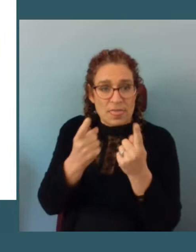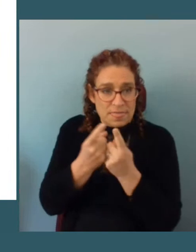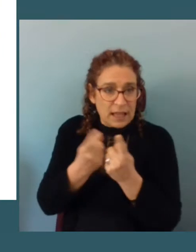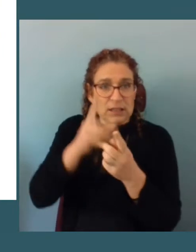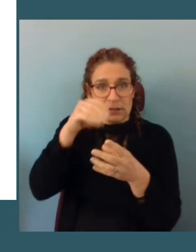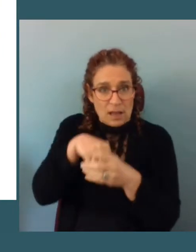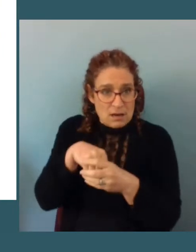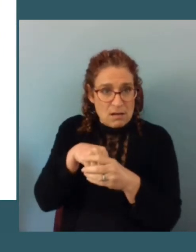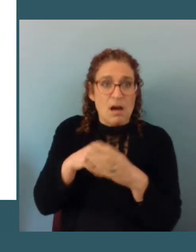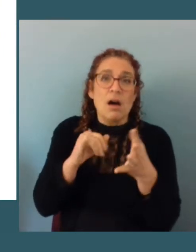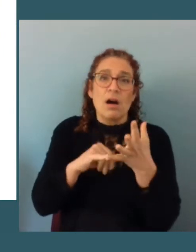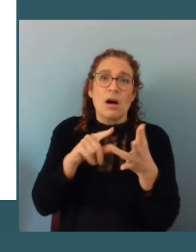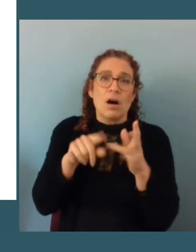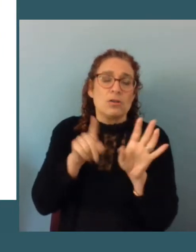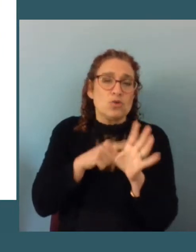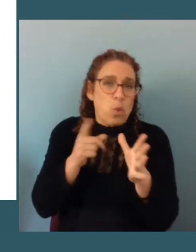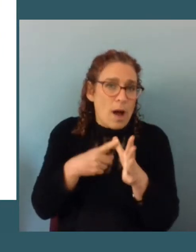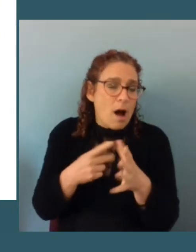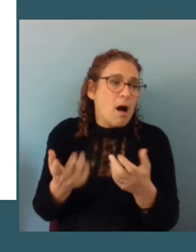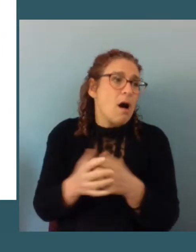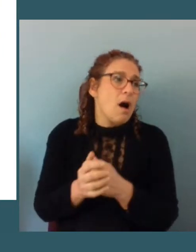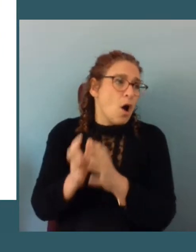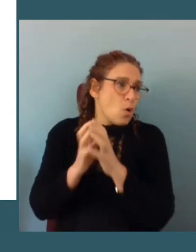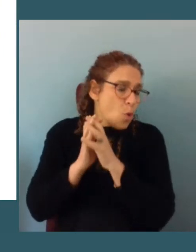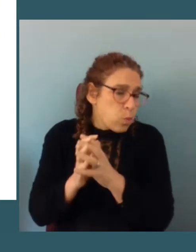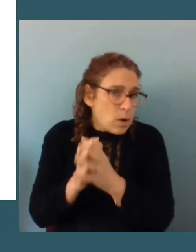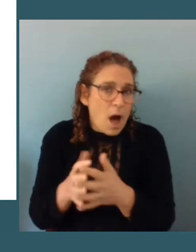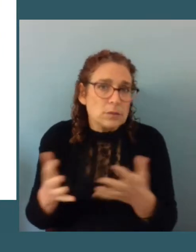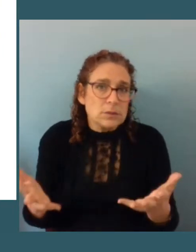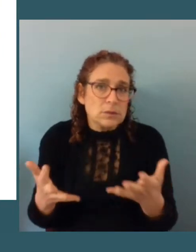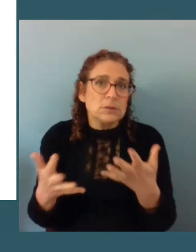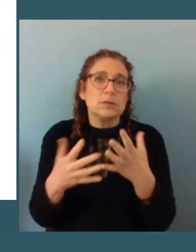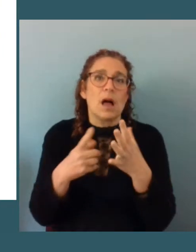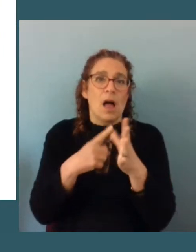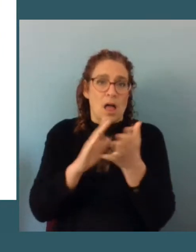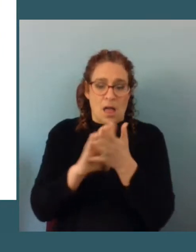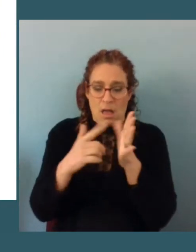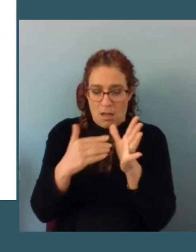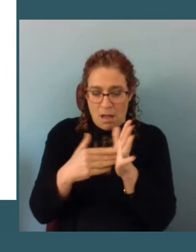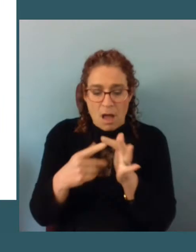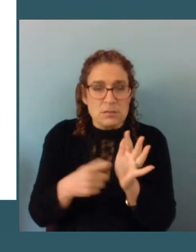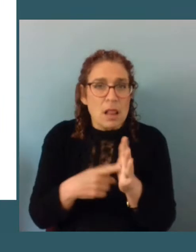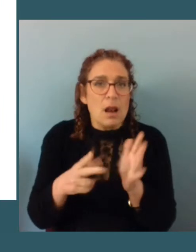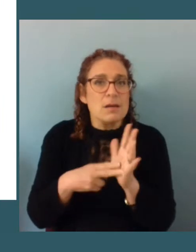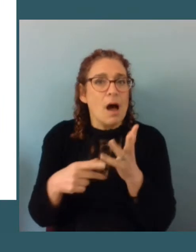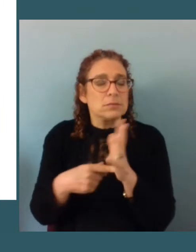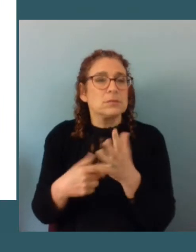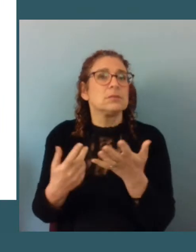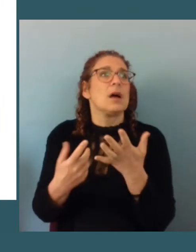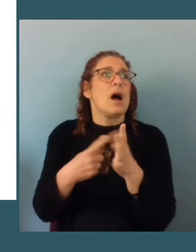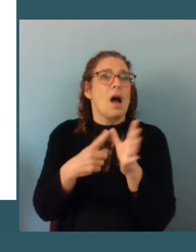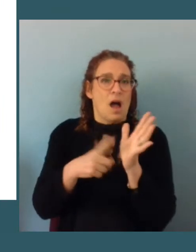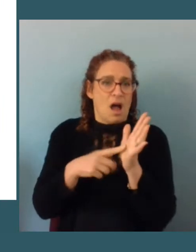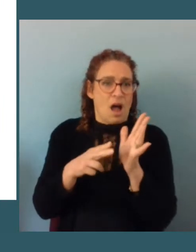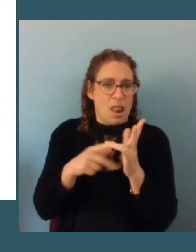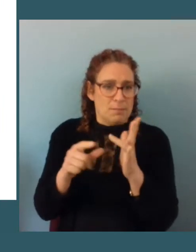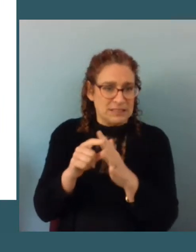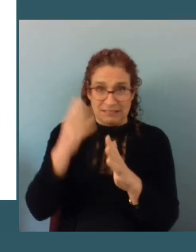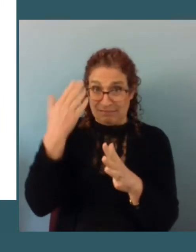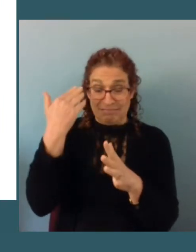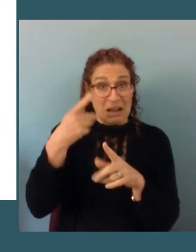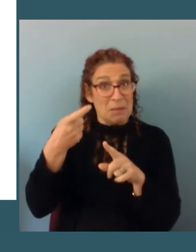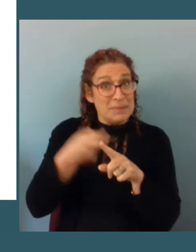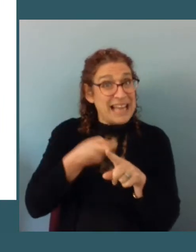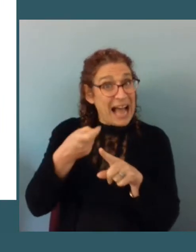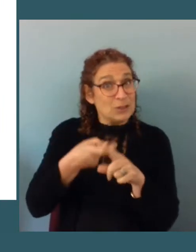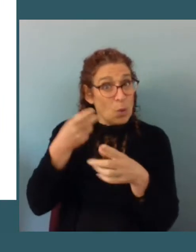soya, coconut, almond, hazelnut. Recently, we've had potato that's just come out, and that's been mixed with